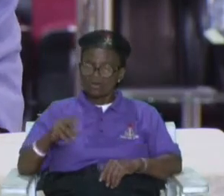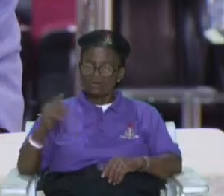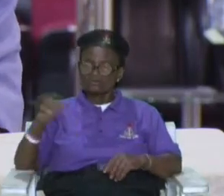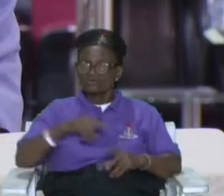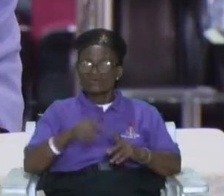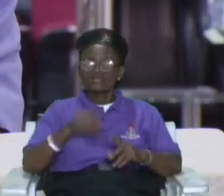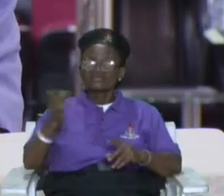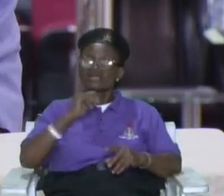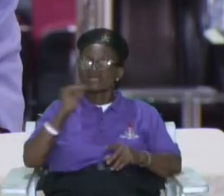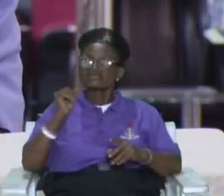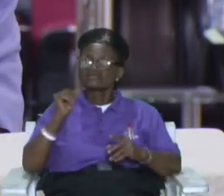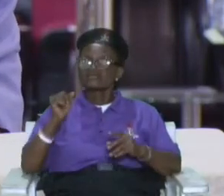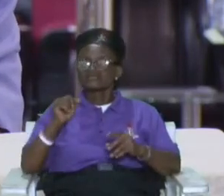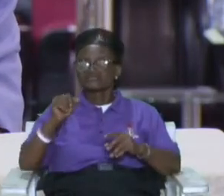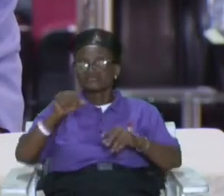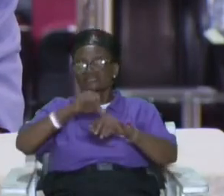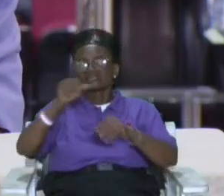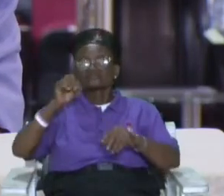He said, "No